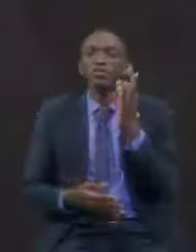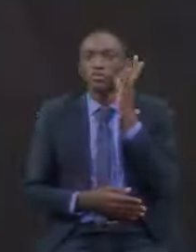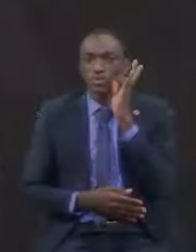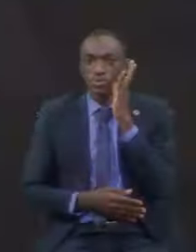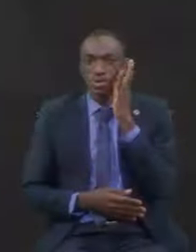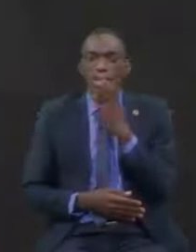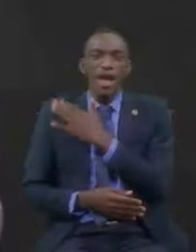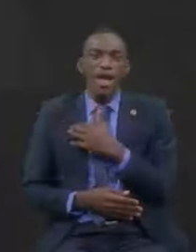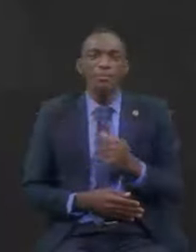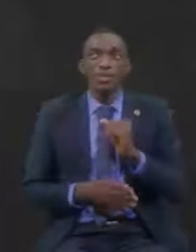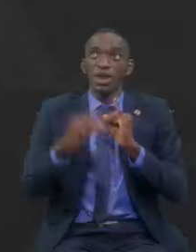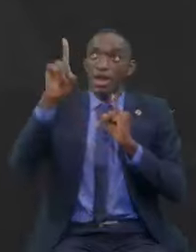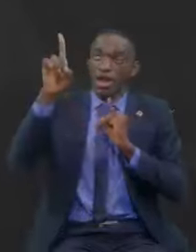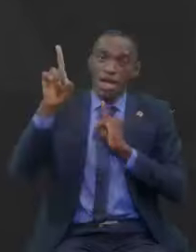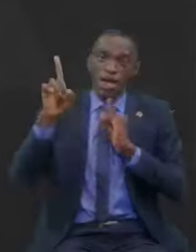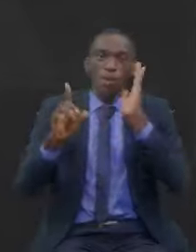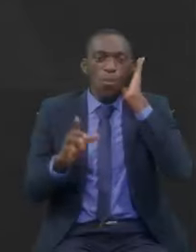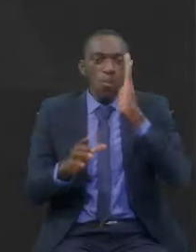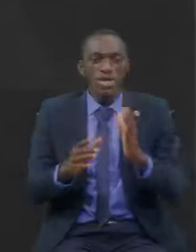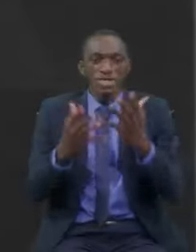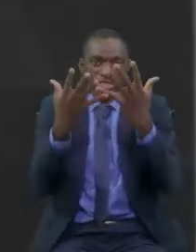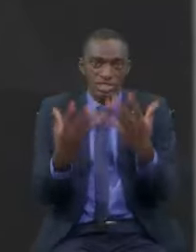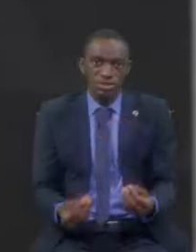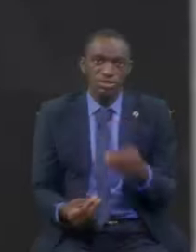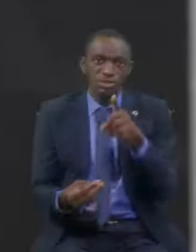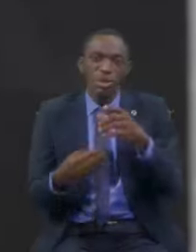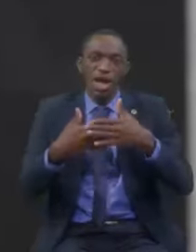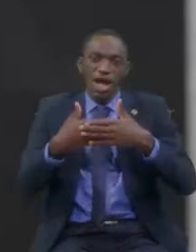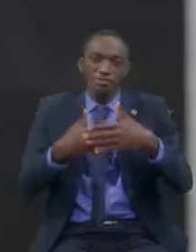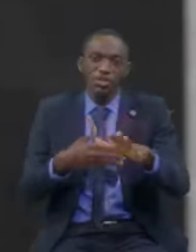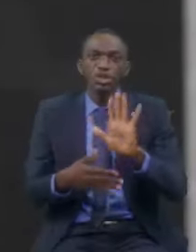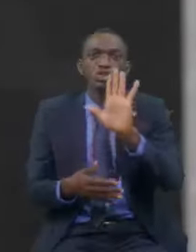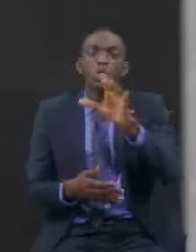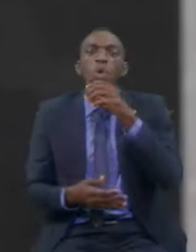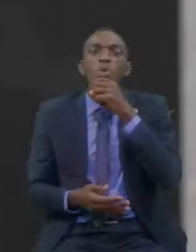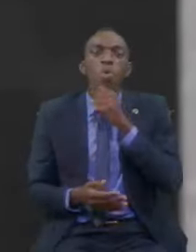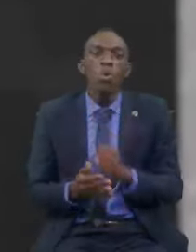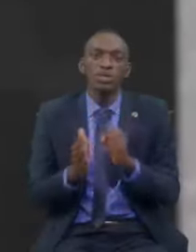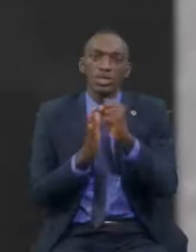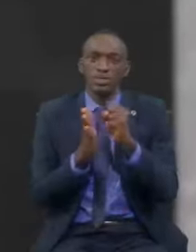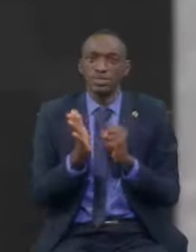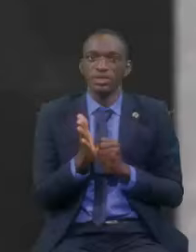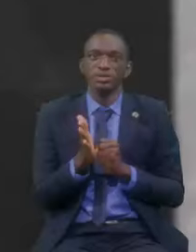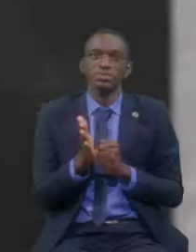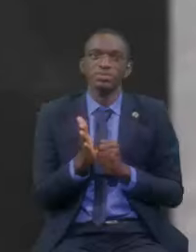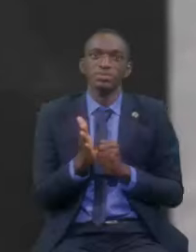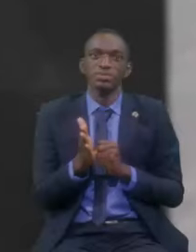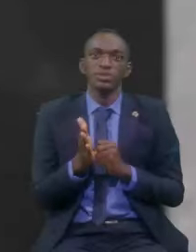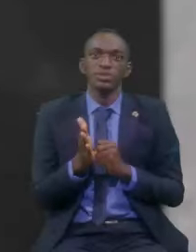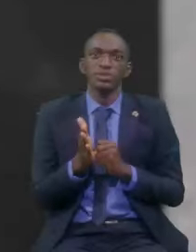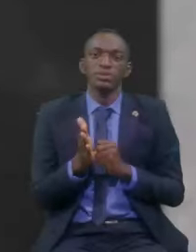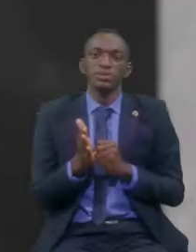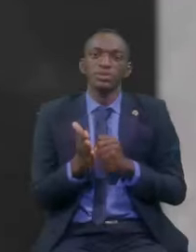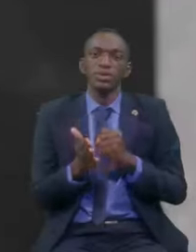will settle you after your old estate and will